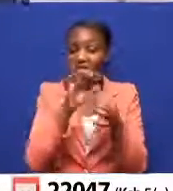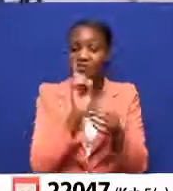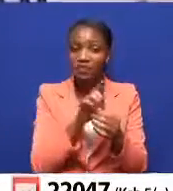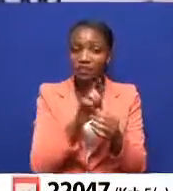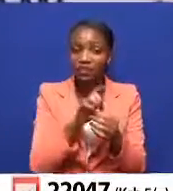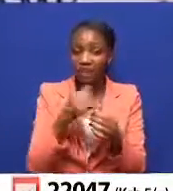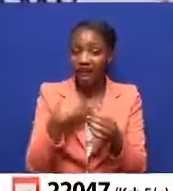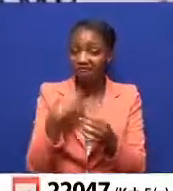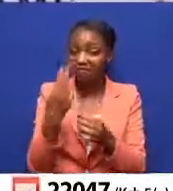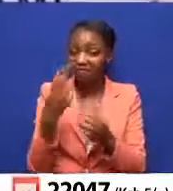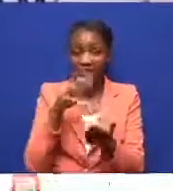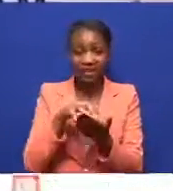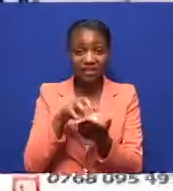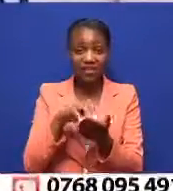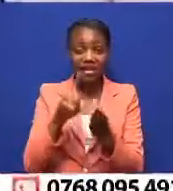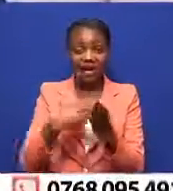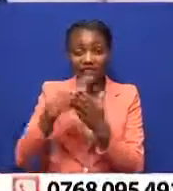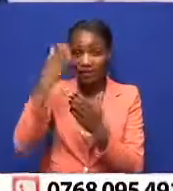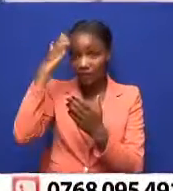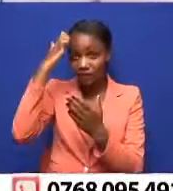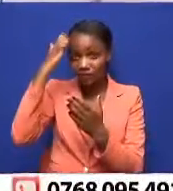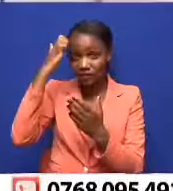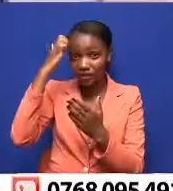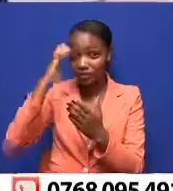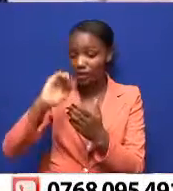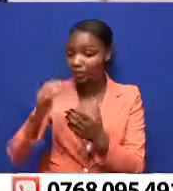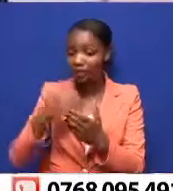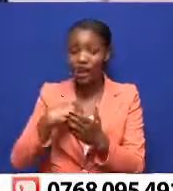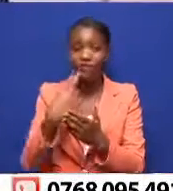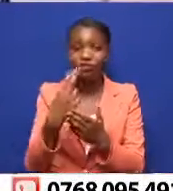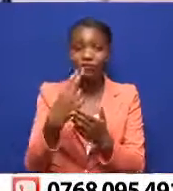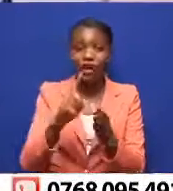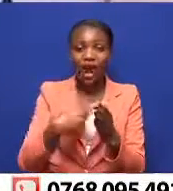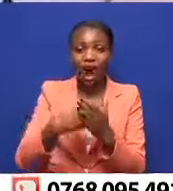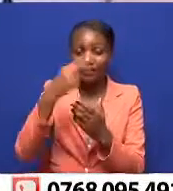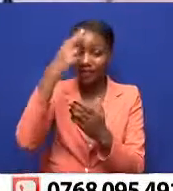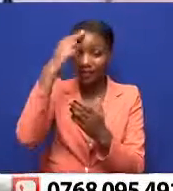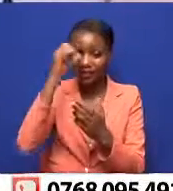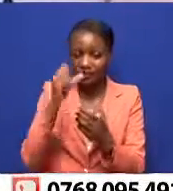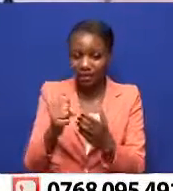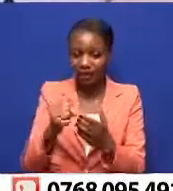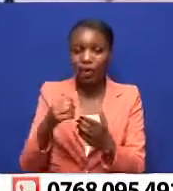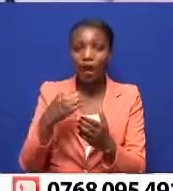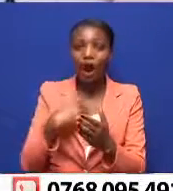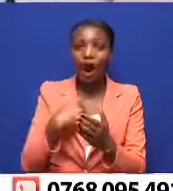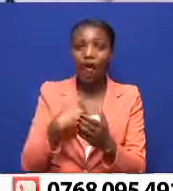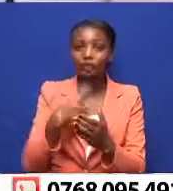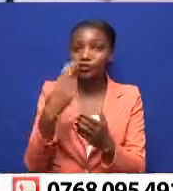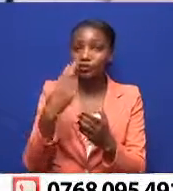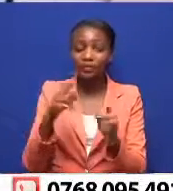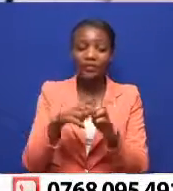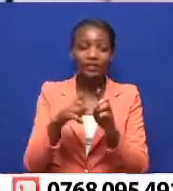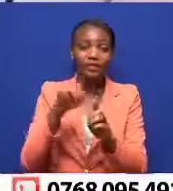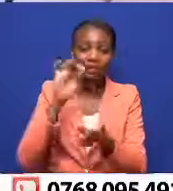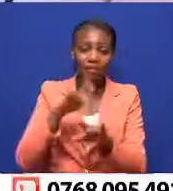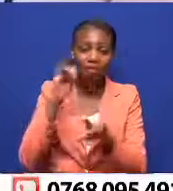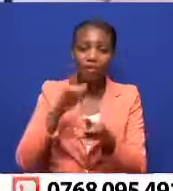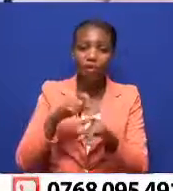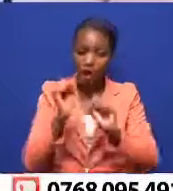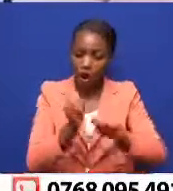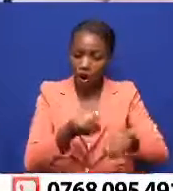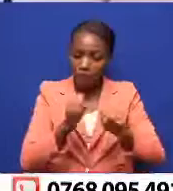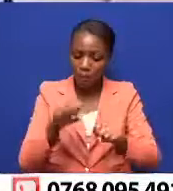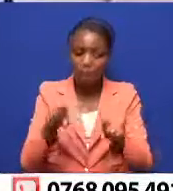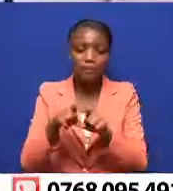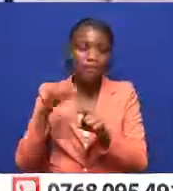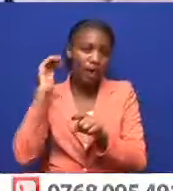with 2, Uasin Gishu has 2, while Kajiado, Kilifi, Embu, Homa Bay, Muranga, and Machakos